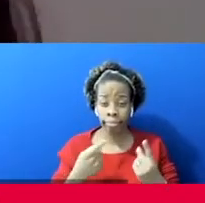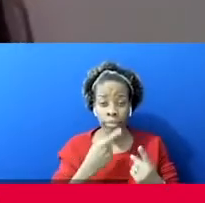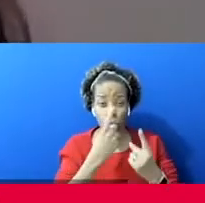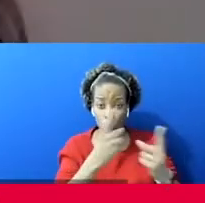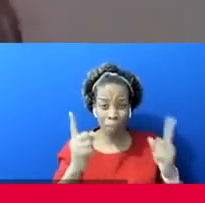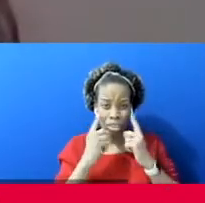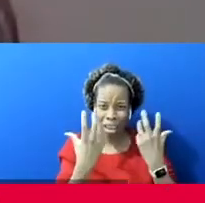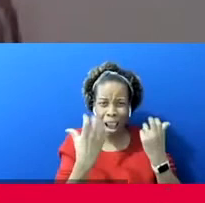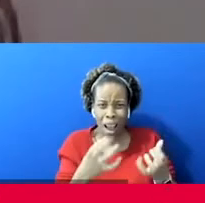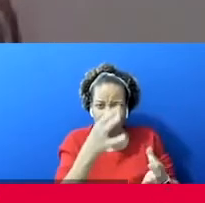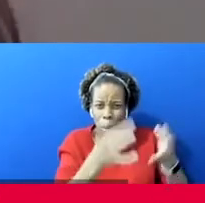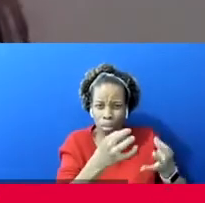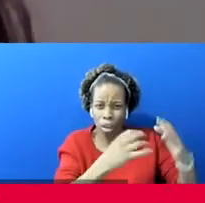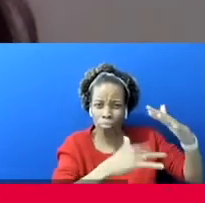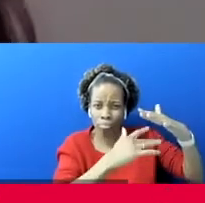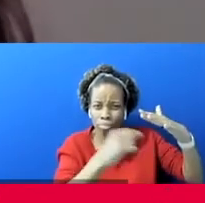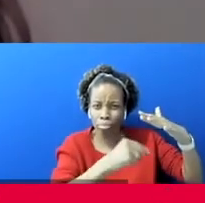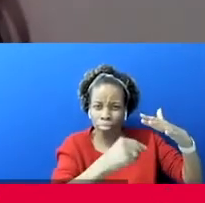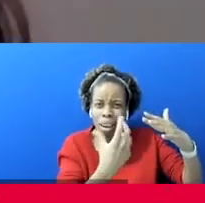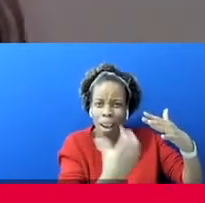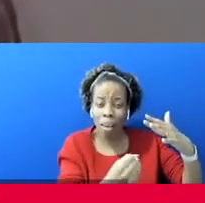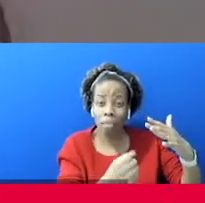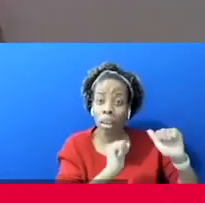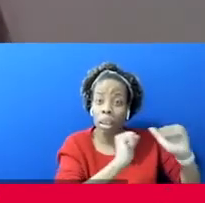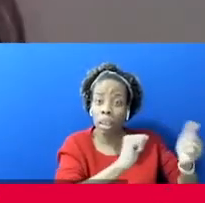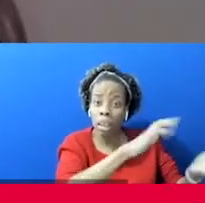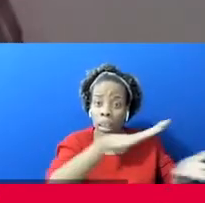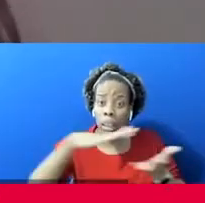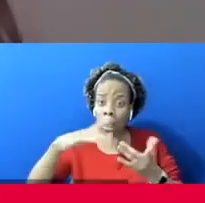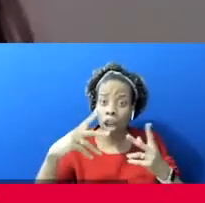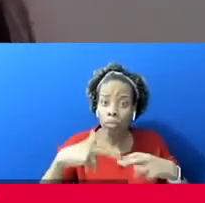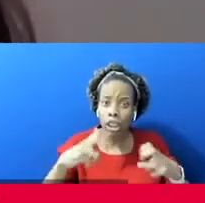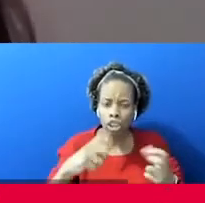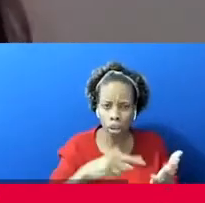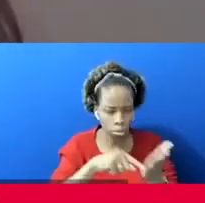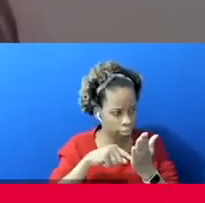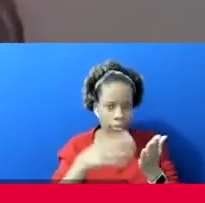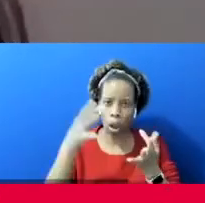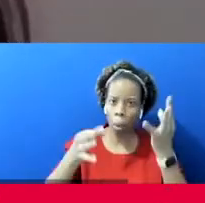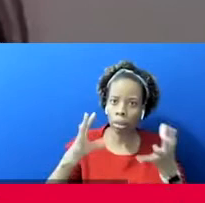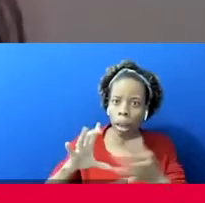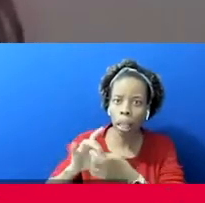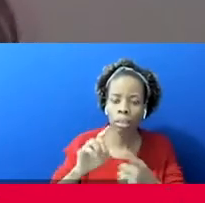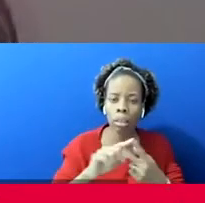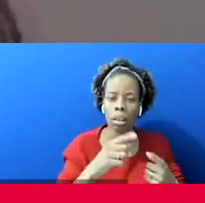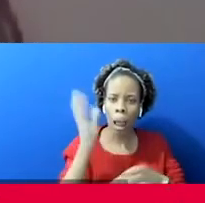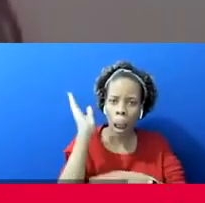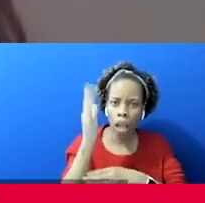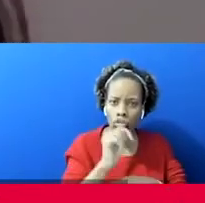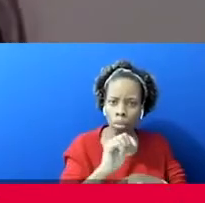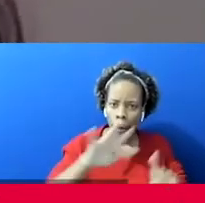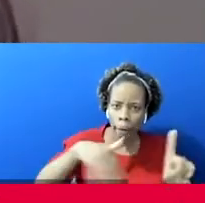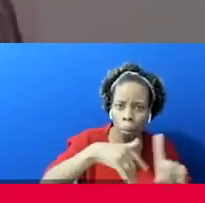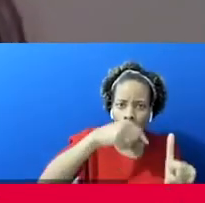be political when the research that they produce, when the lecturers they produce, the academics they produce go on to be so